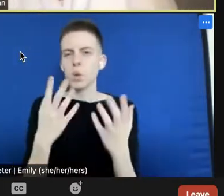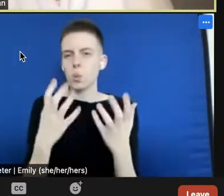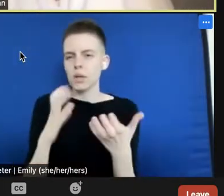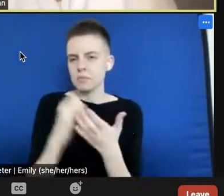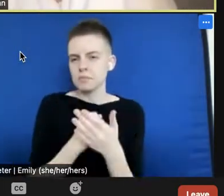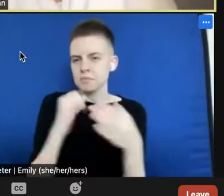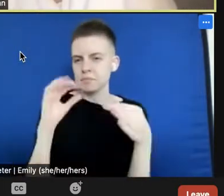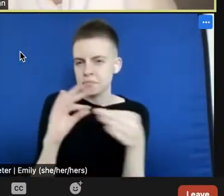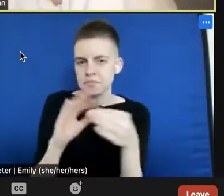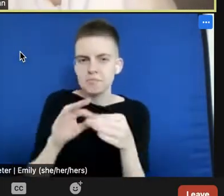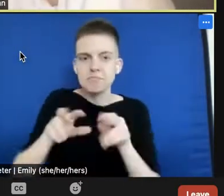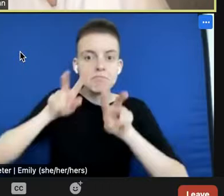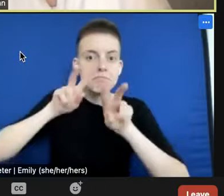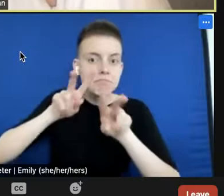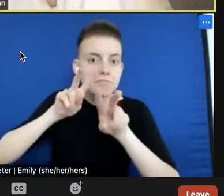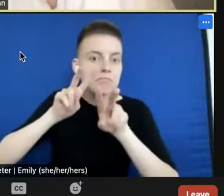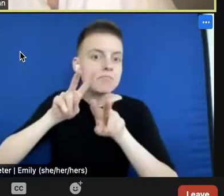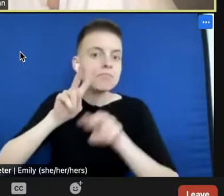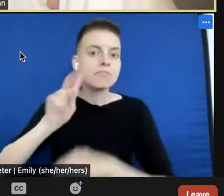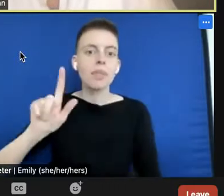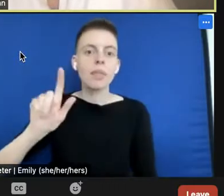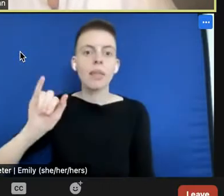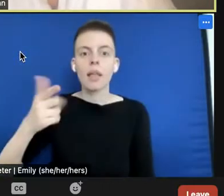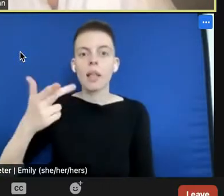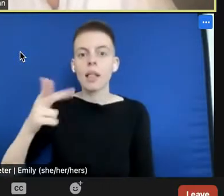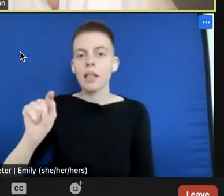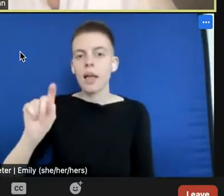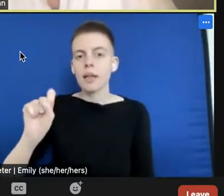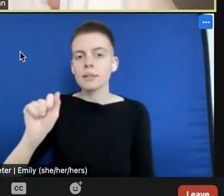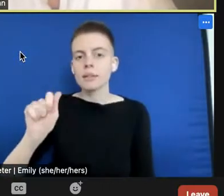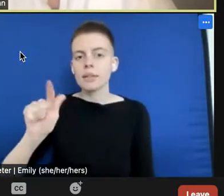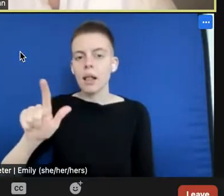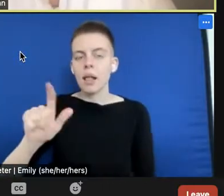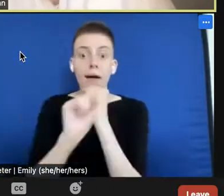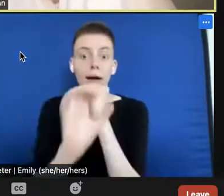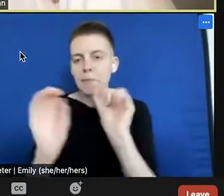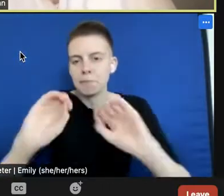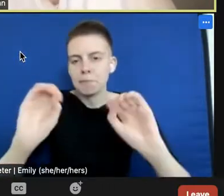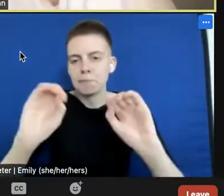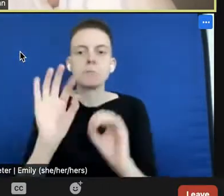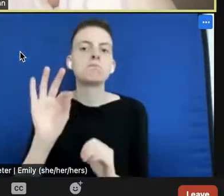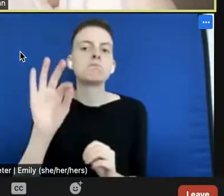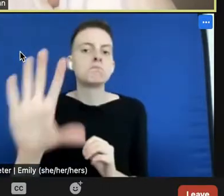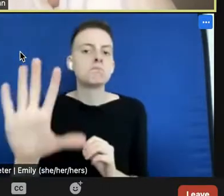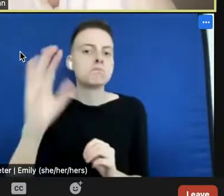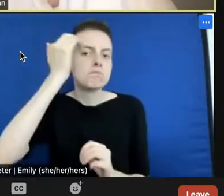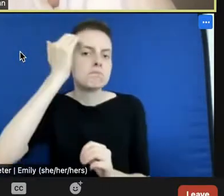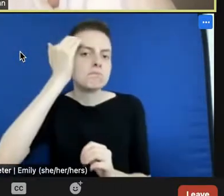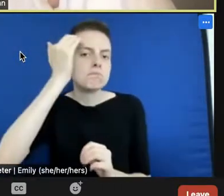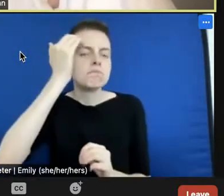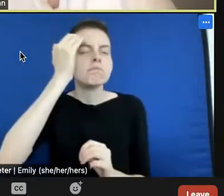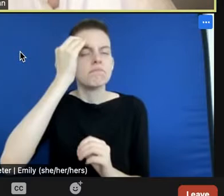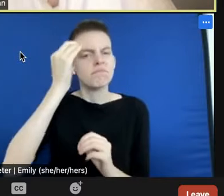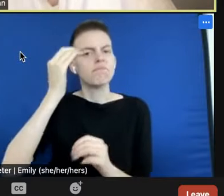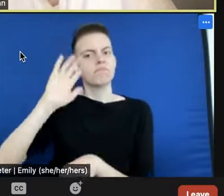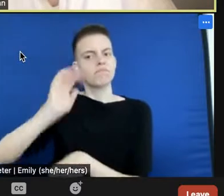that stay tuned about Light Sail. This is not an advertisement, just an awareness that there is a